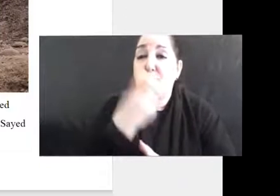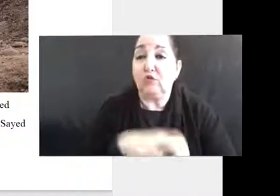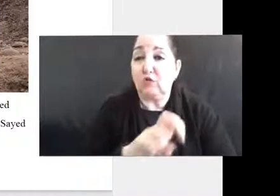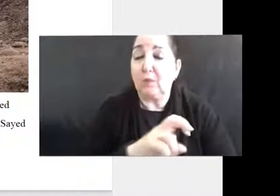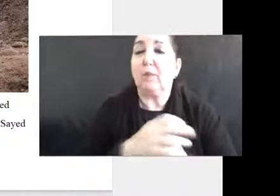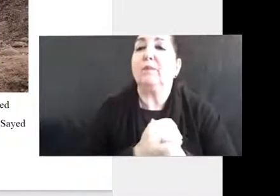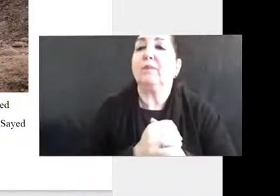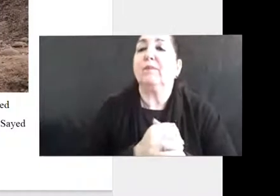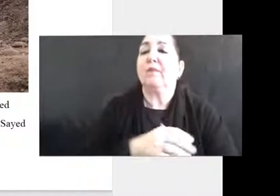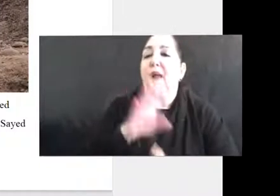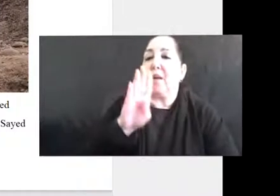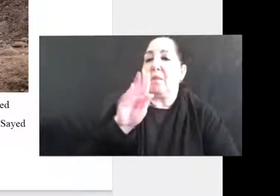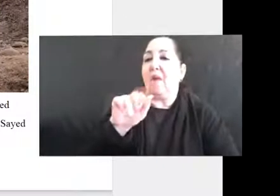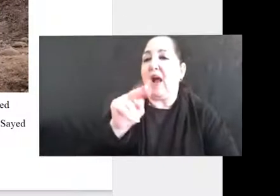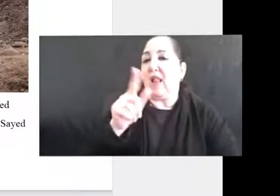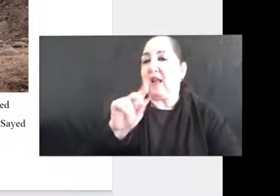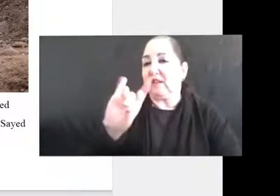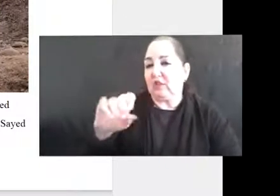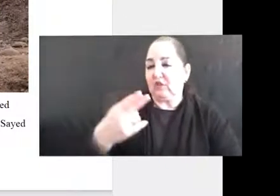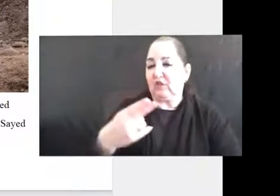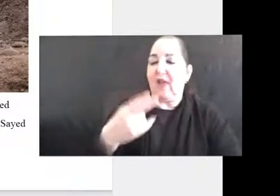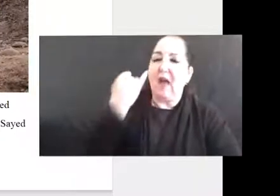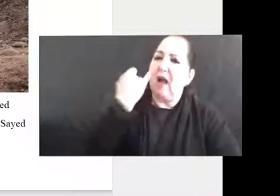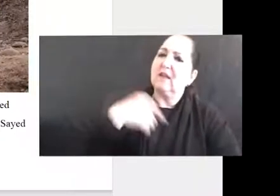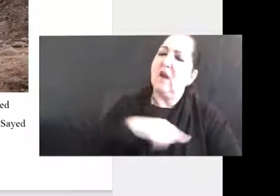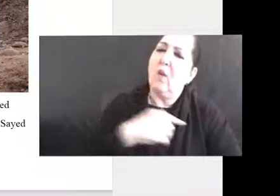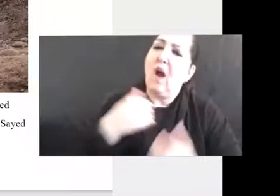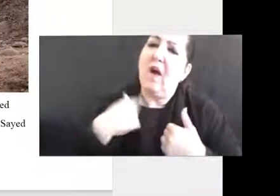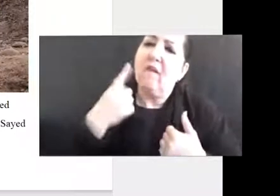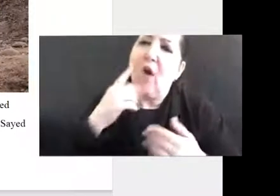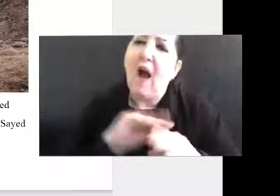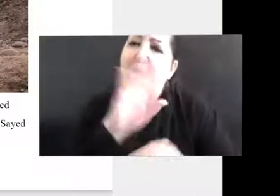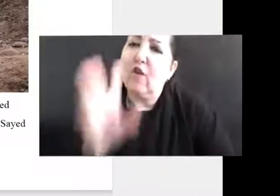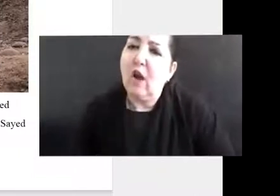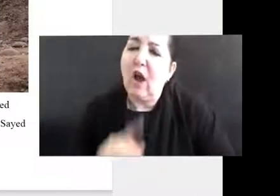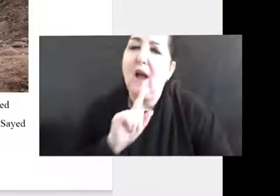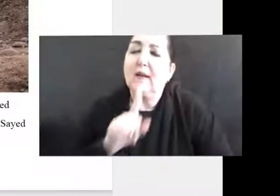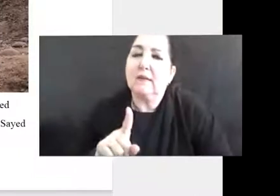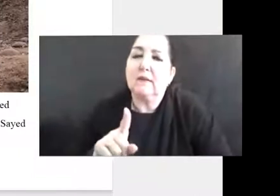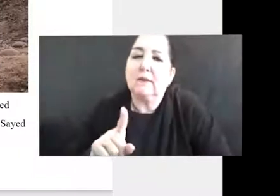Africa that we think of today, the idea of Africa that we have, is the one that